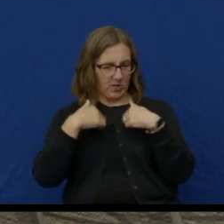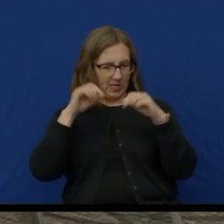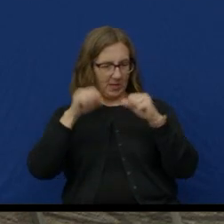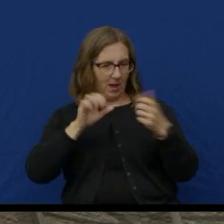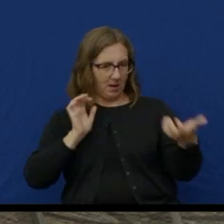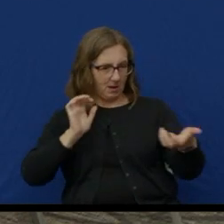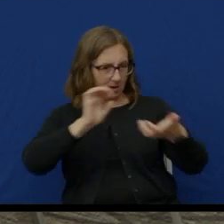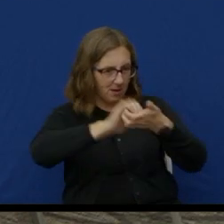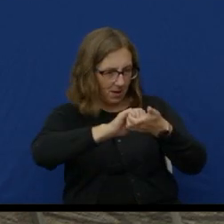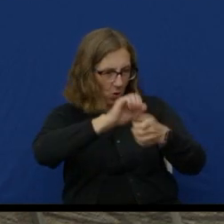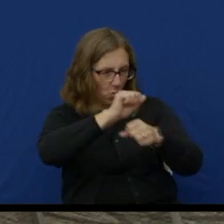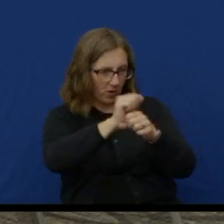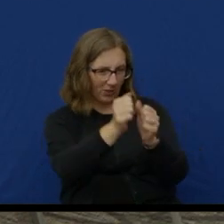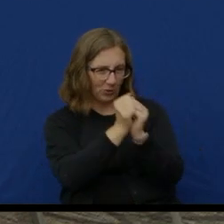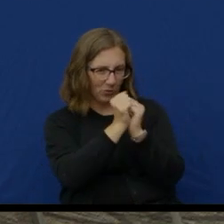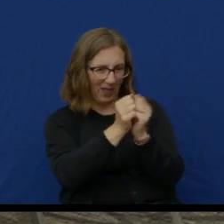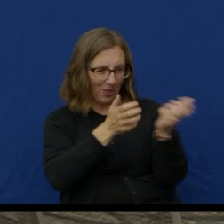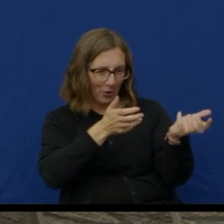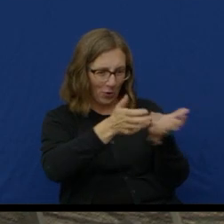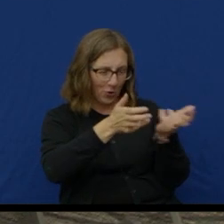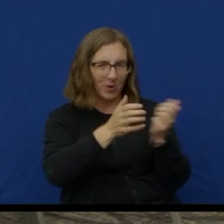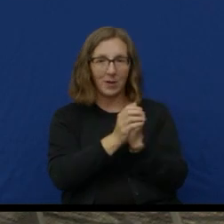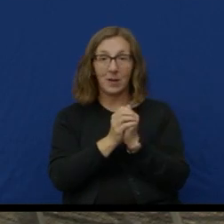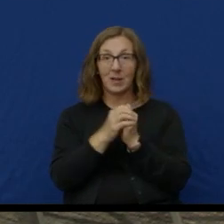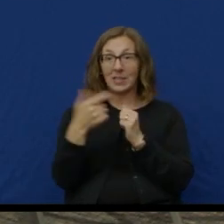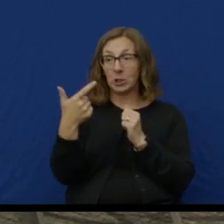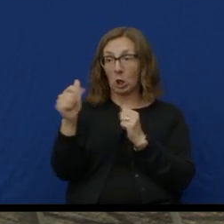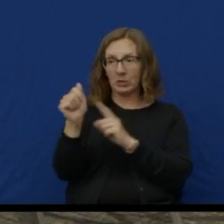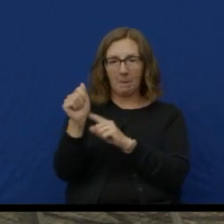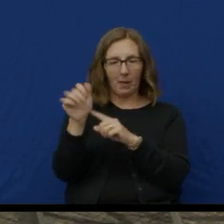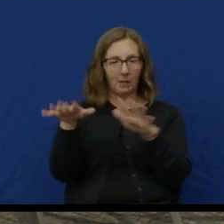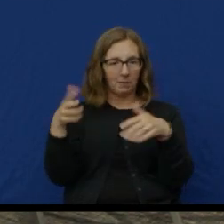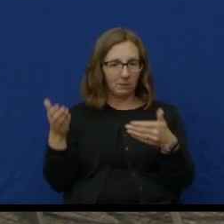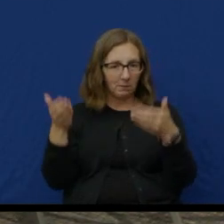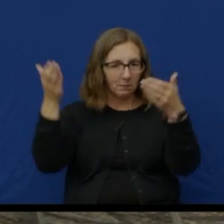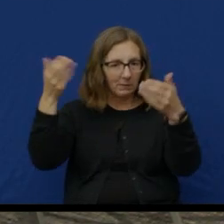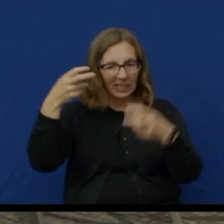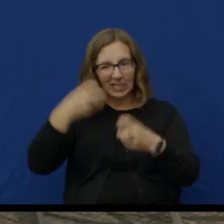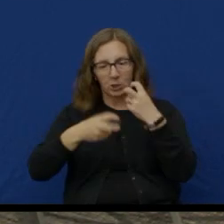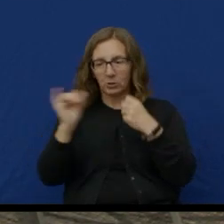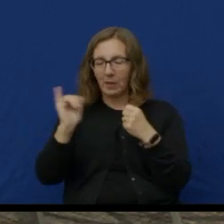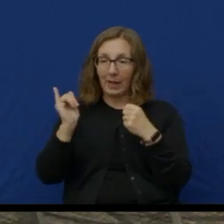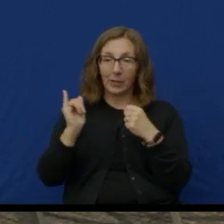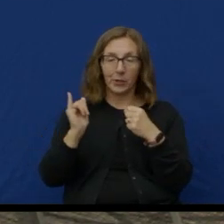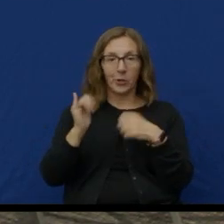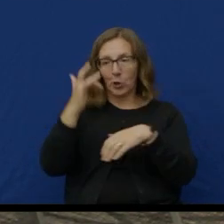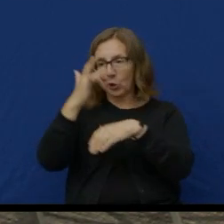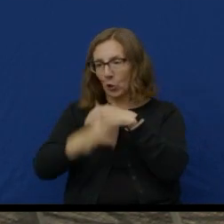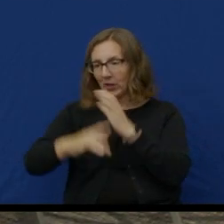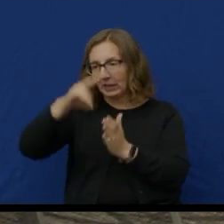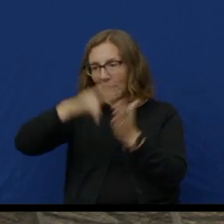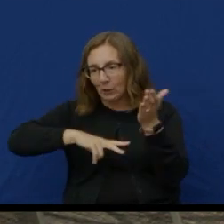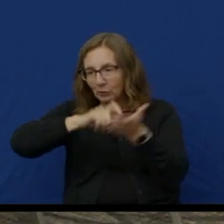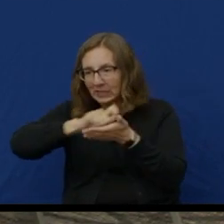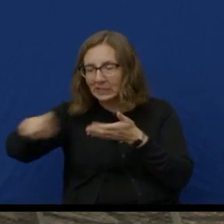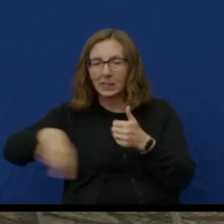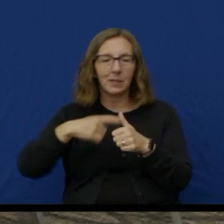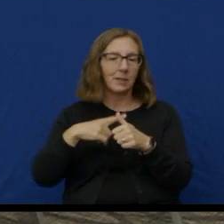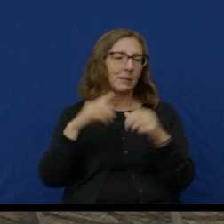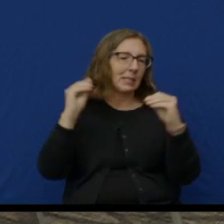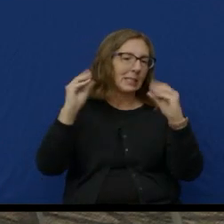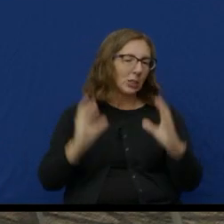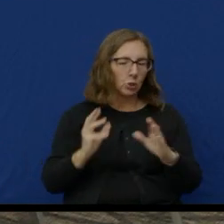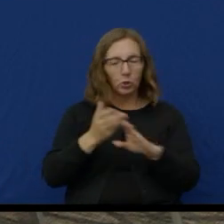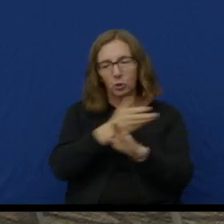them as the General Assembly raises issues like early literacy and teacher